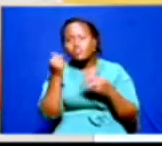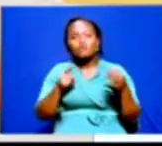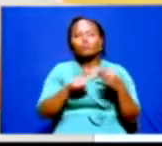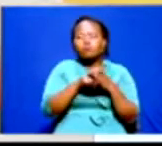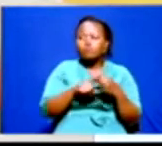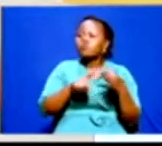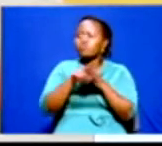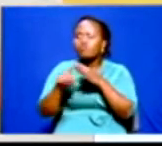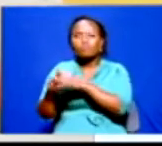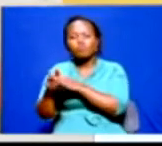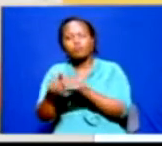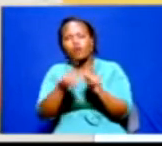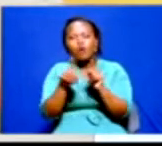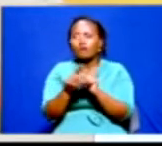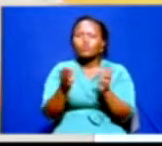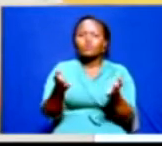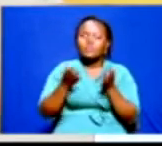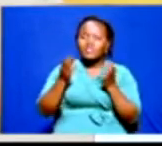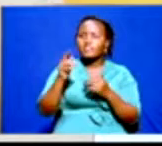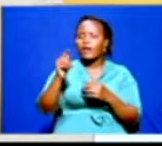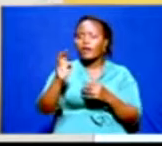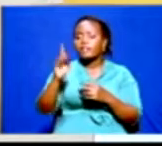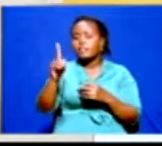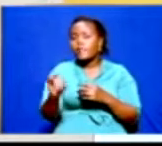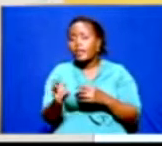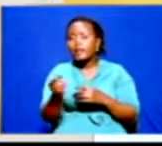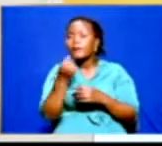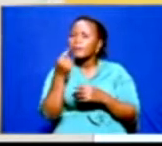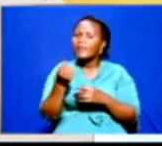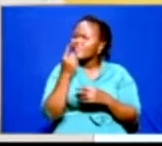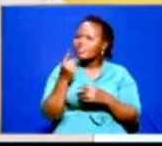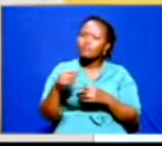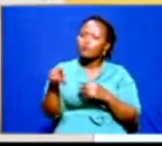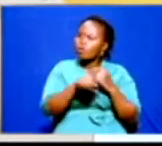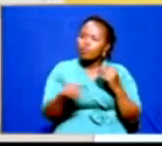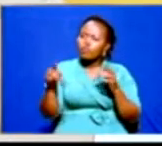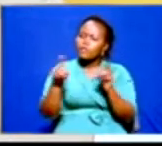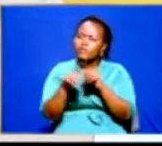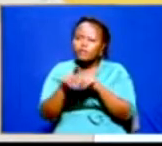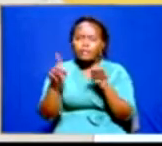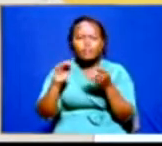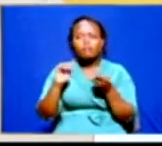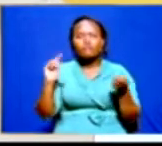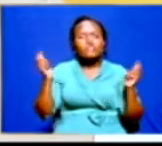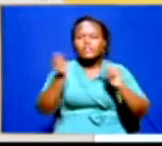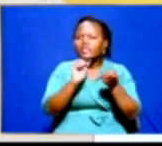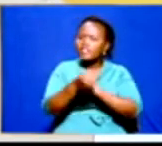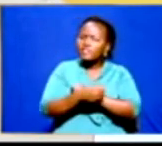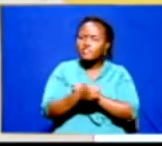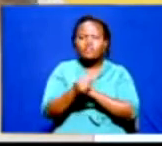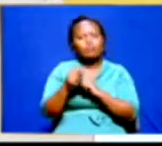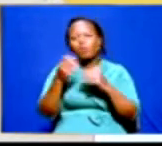for telemedicine. You know, COVID has taught us quite a number of lessons. Are we also changing the curriculum? Are we also aligning it